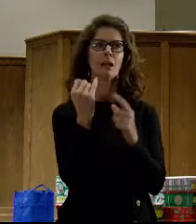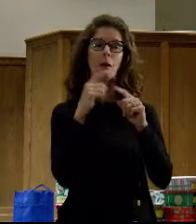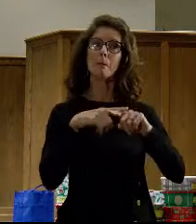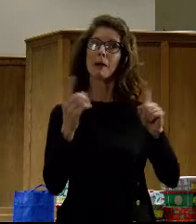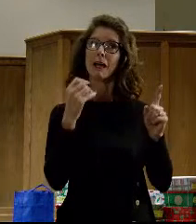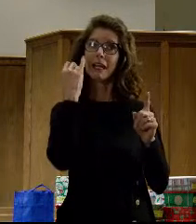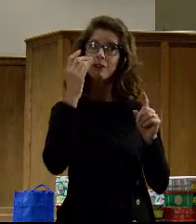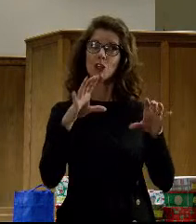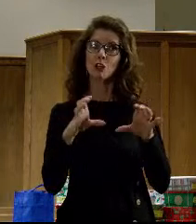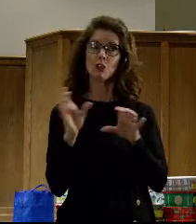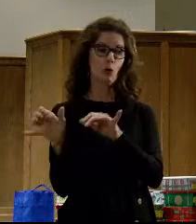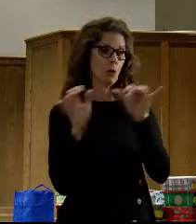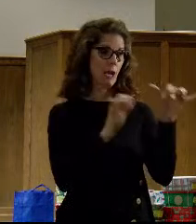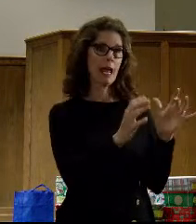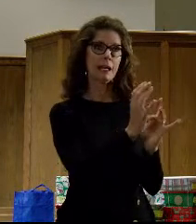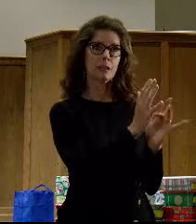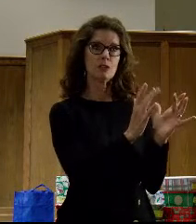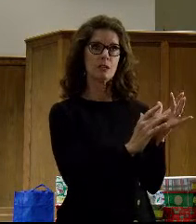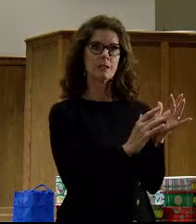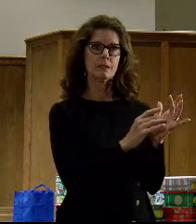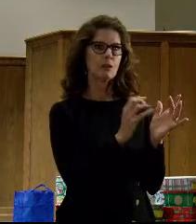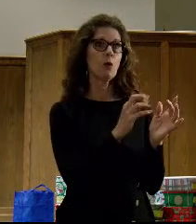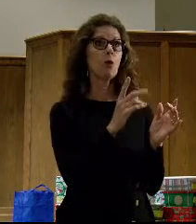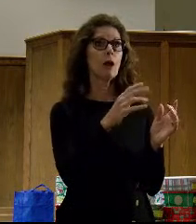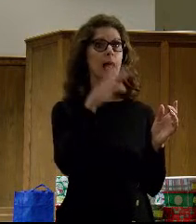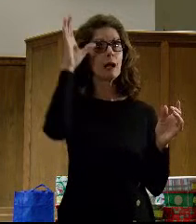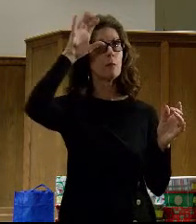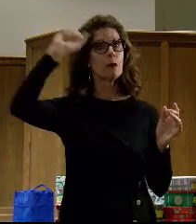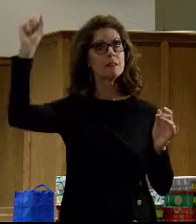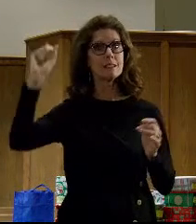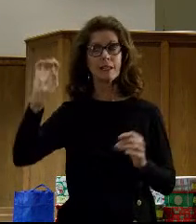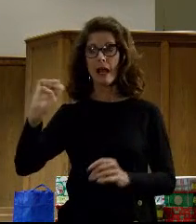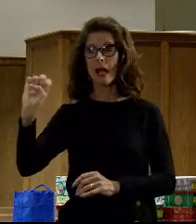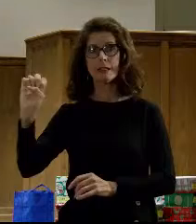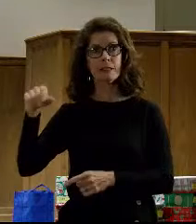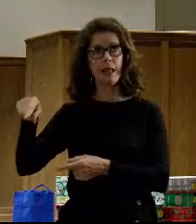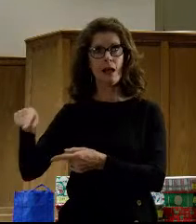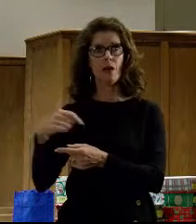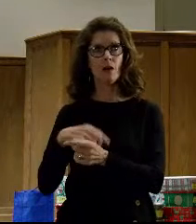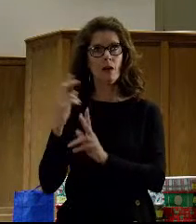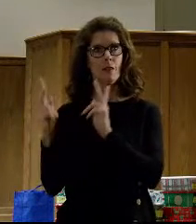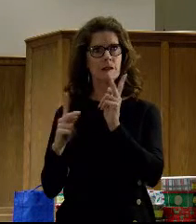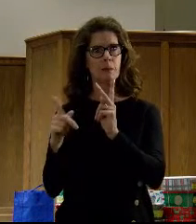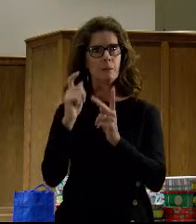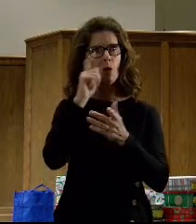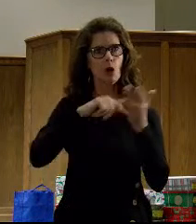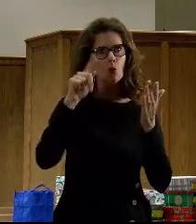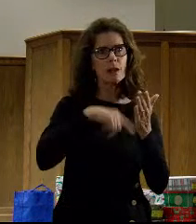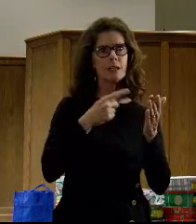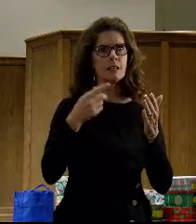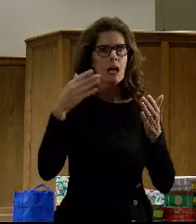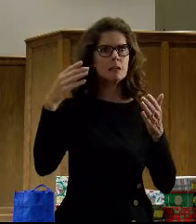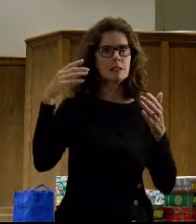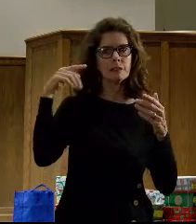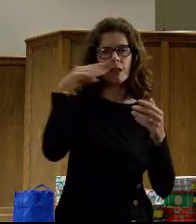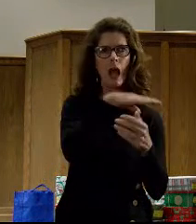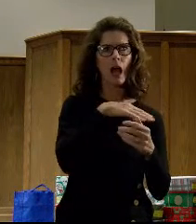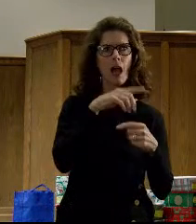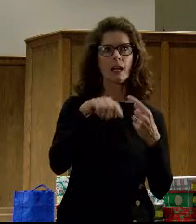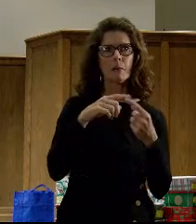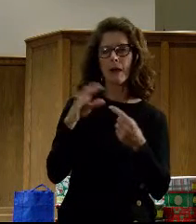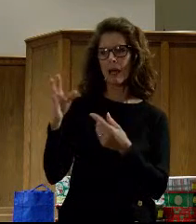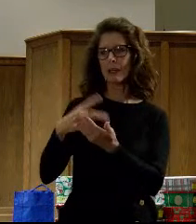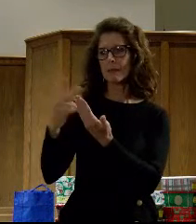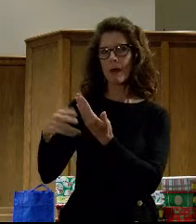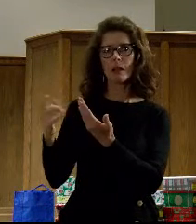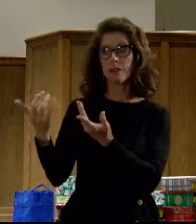Jesus did, and even I'll go back to Eisenhower. I mean, think about this. These people are writing these horrible articles about the policies that Eisenhower is making, and what does he